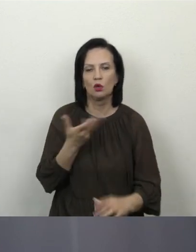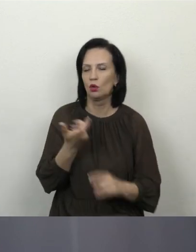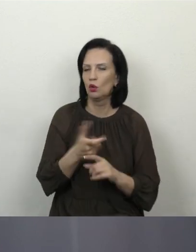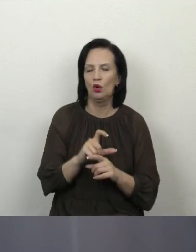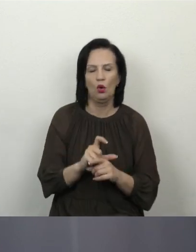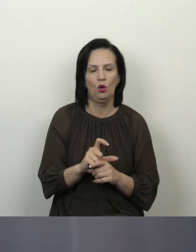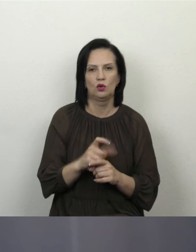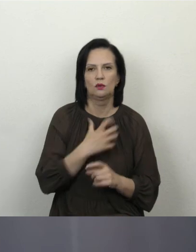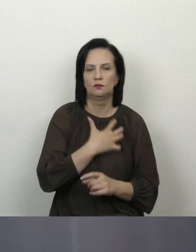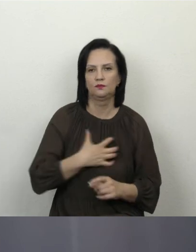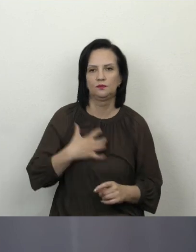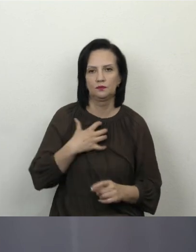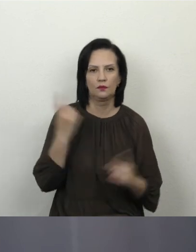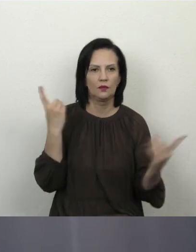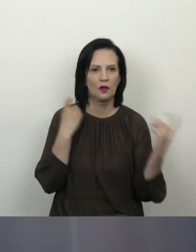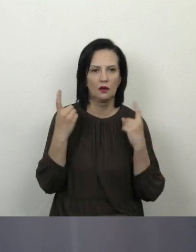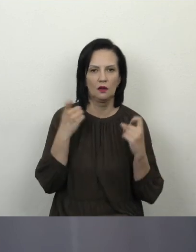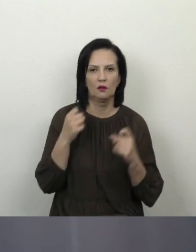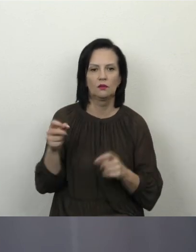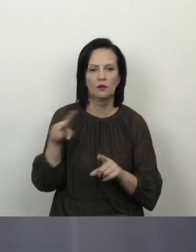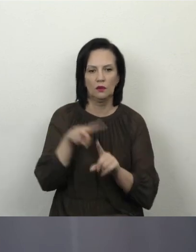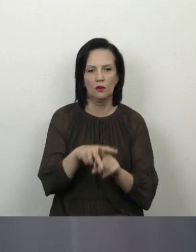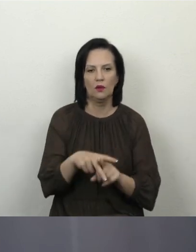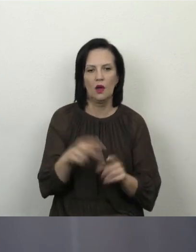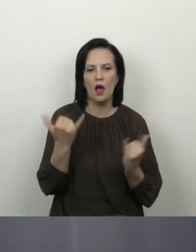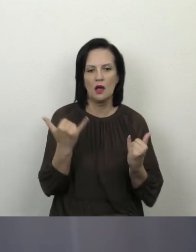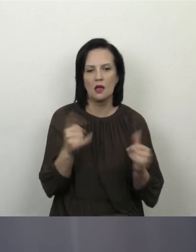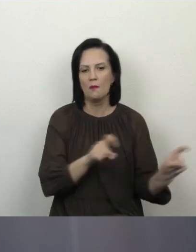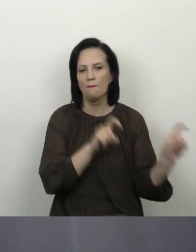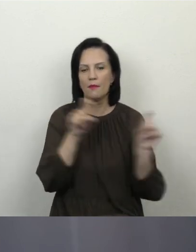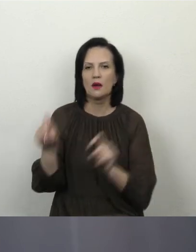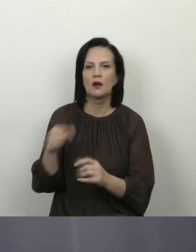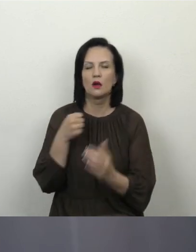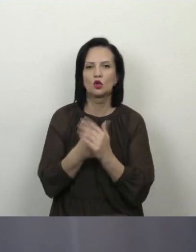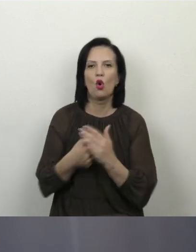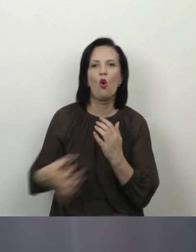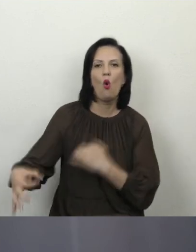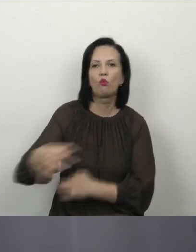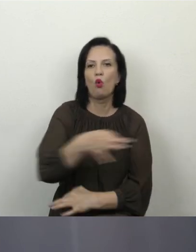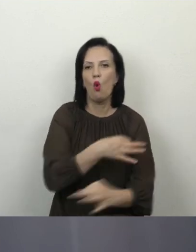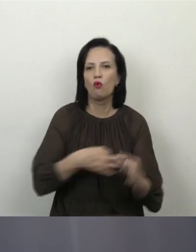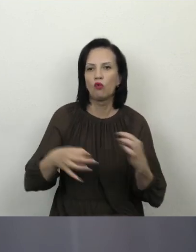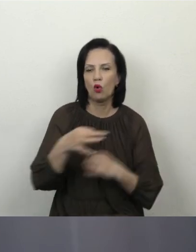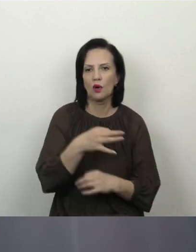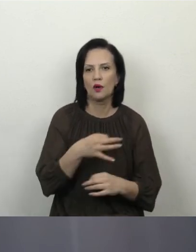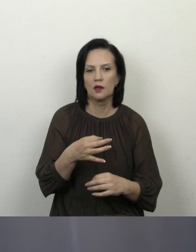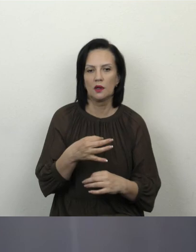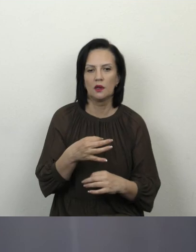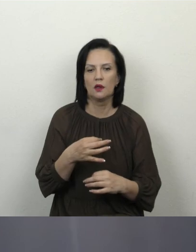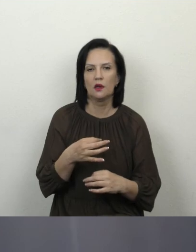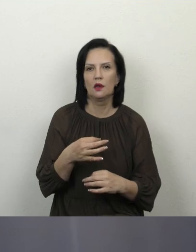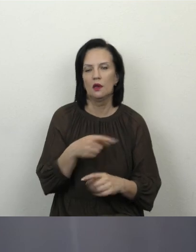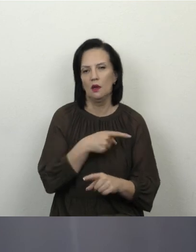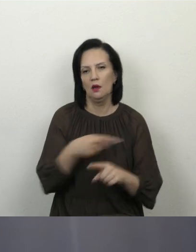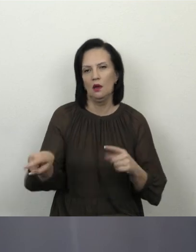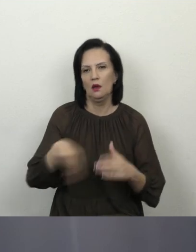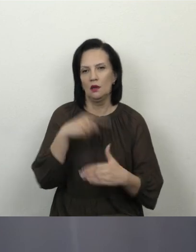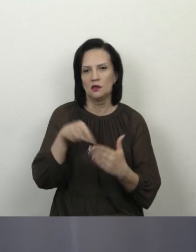for their presentations. While very interesting presentations,